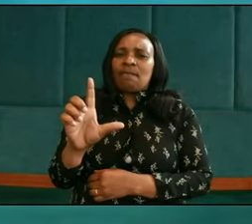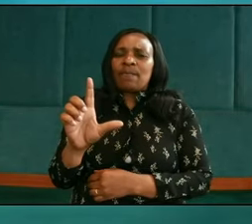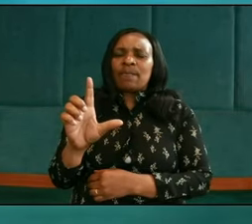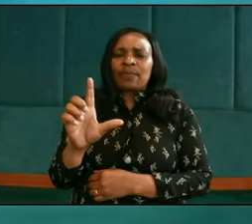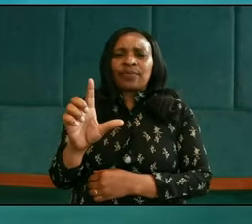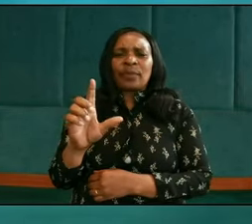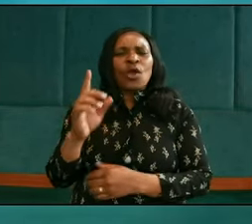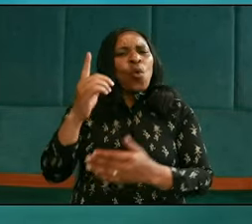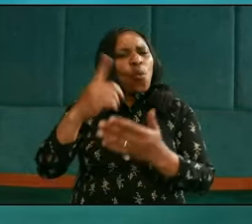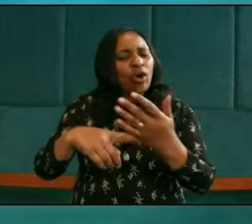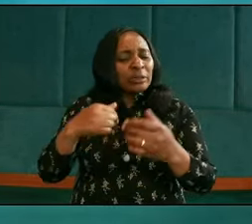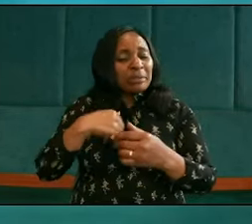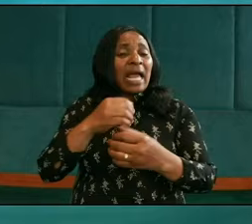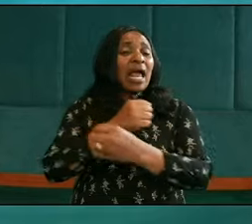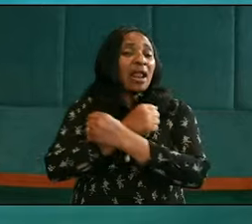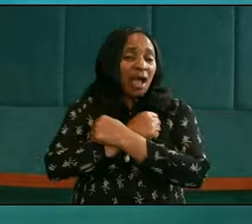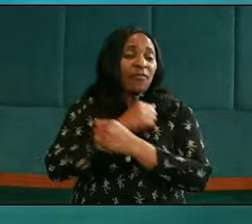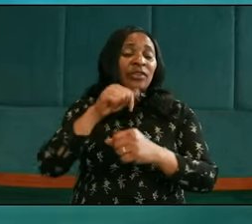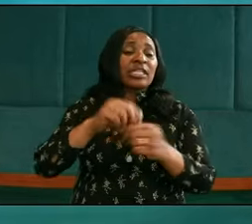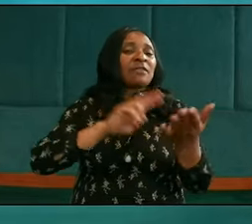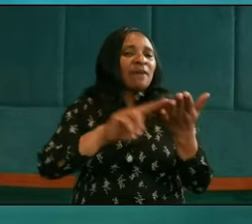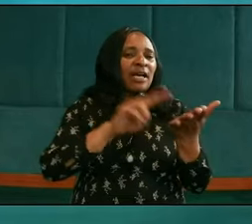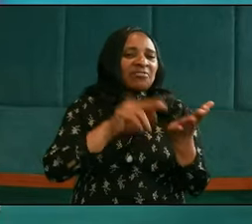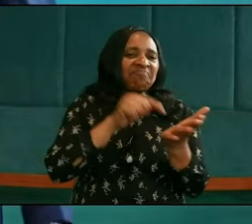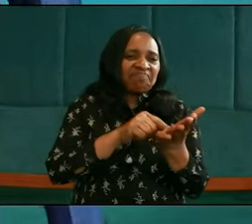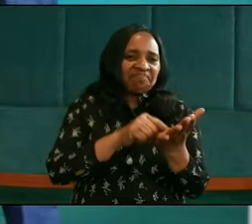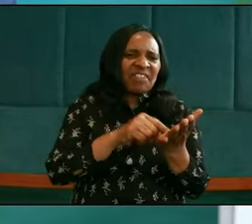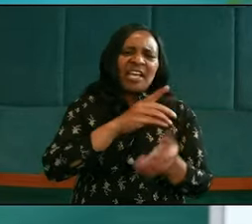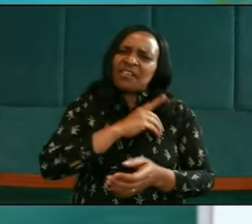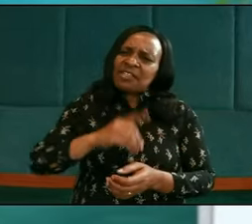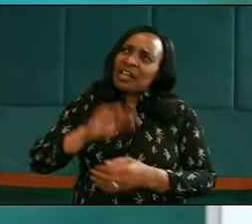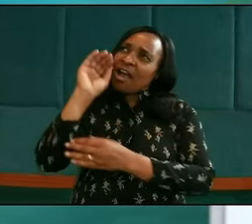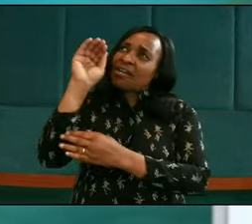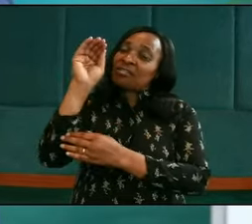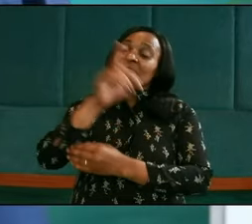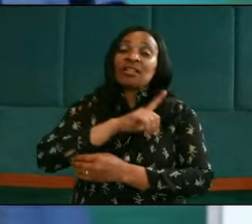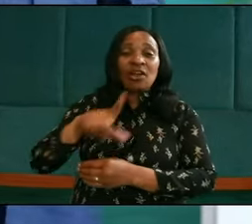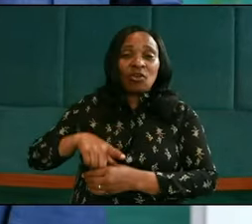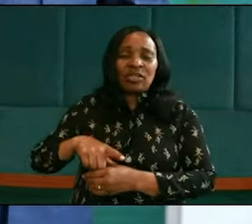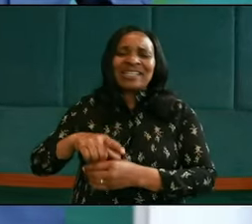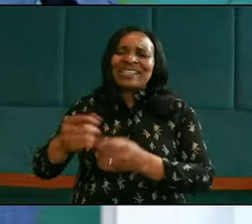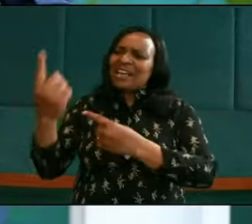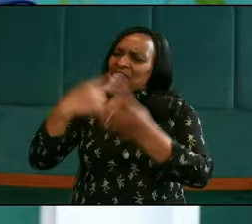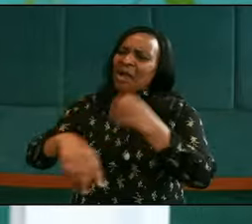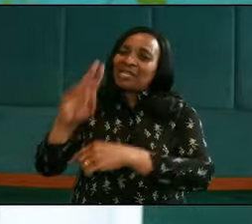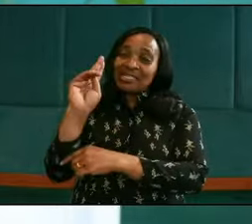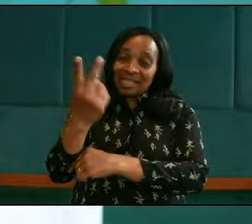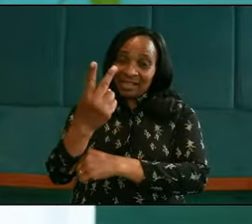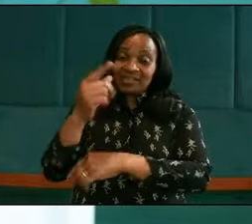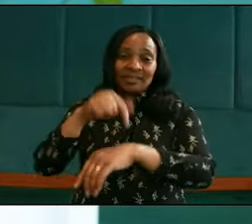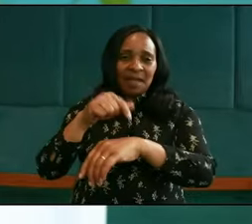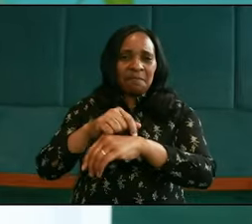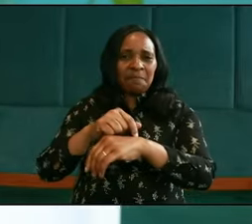What I loved in that statement is that David is asking the Lord, they have come again the second time.